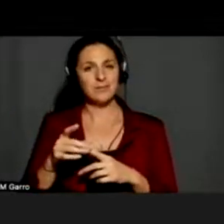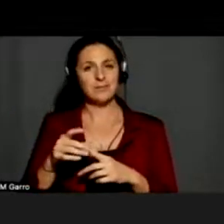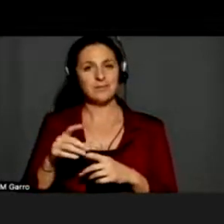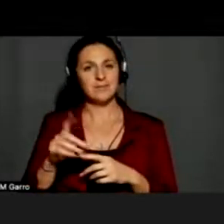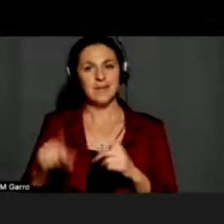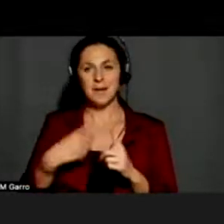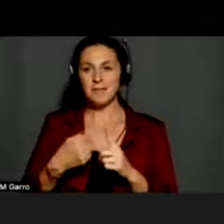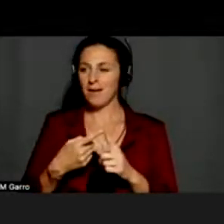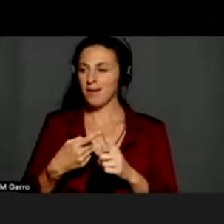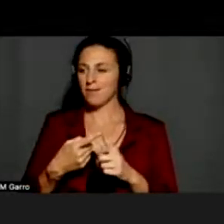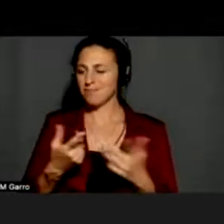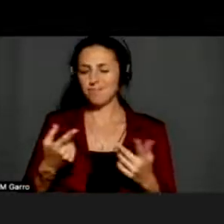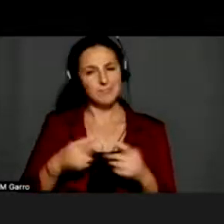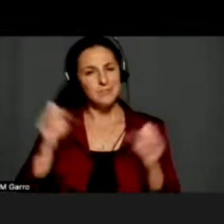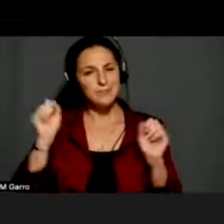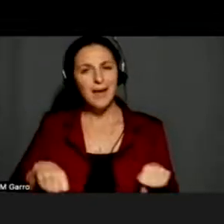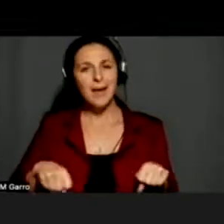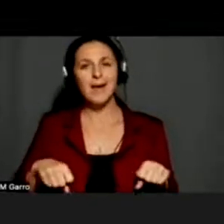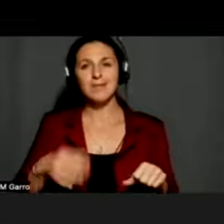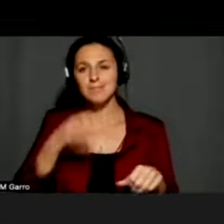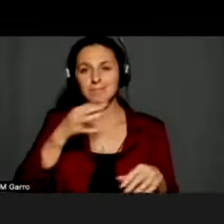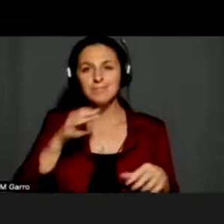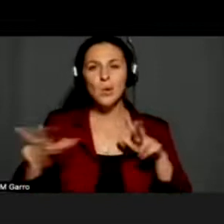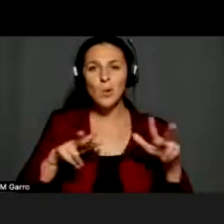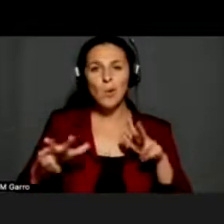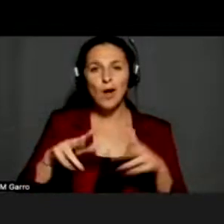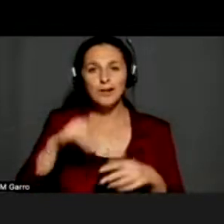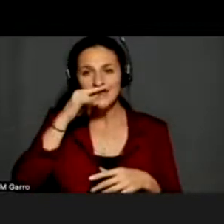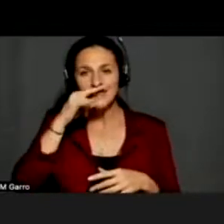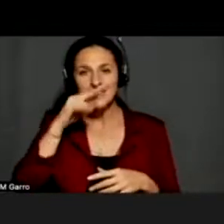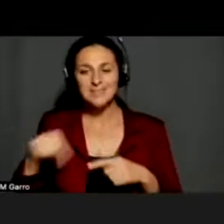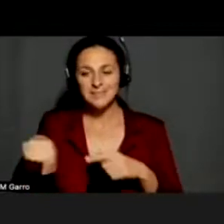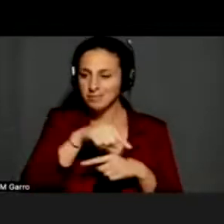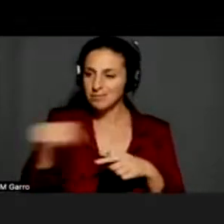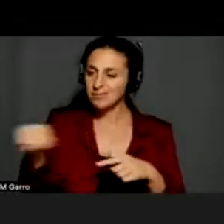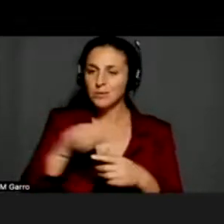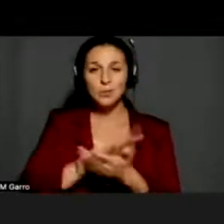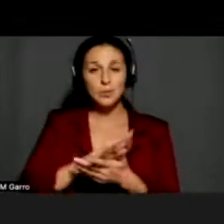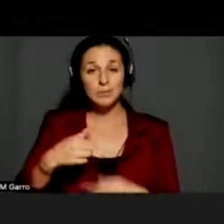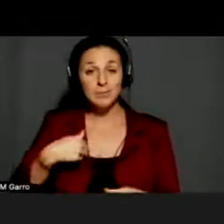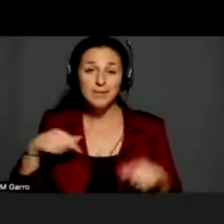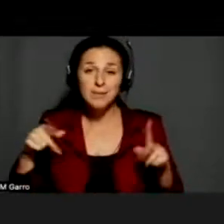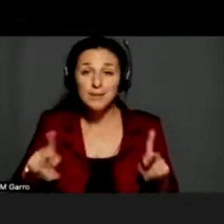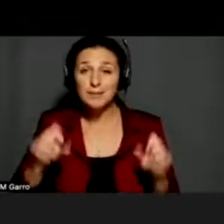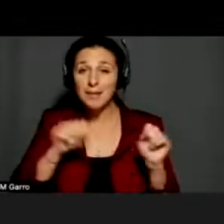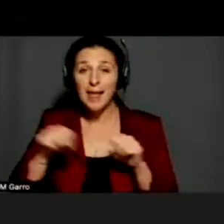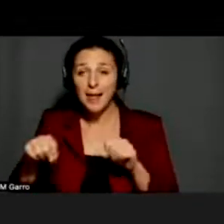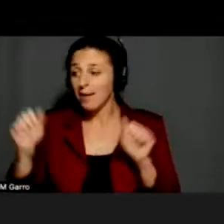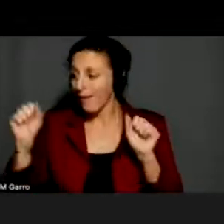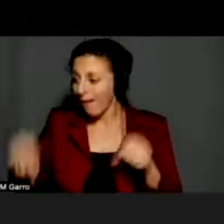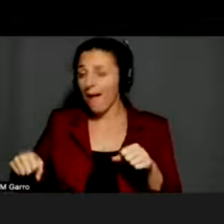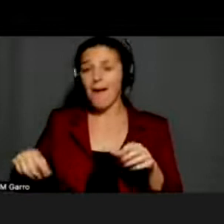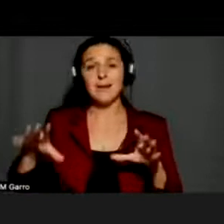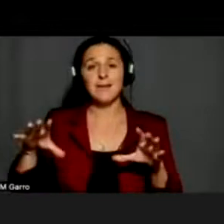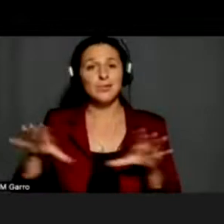your child to school. I mean, I've had the privilege of being able to do that for 4 years. And being able to be in the neighborhood